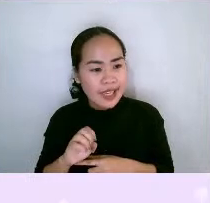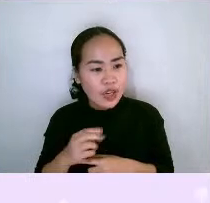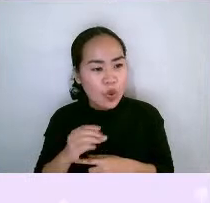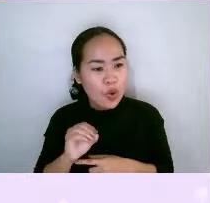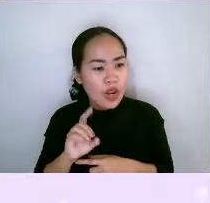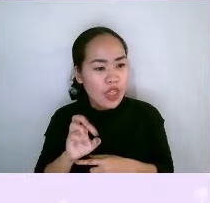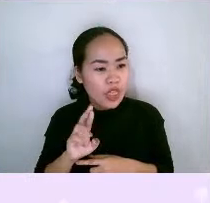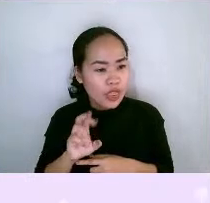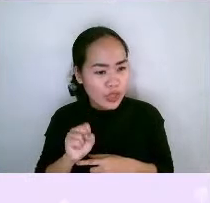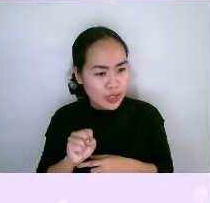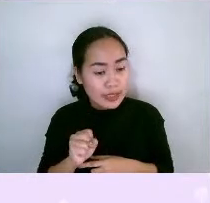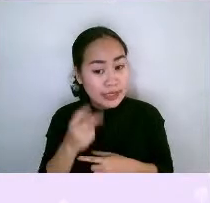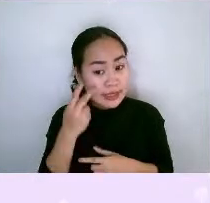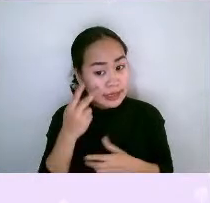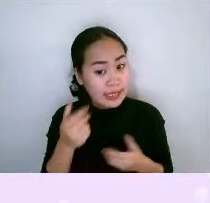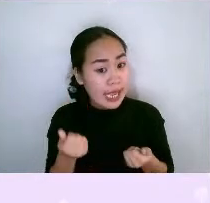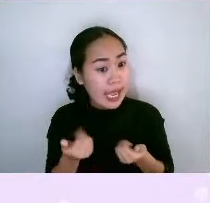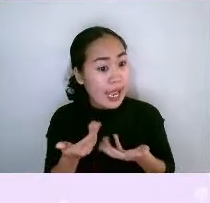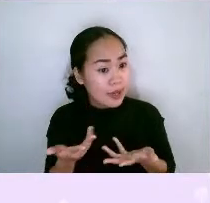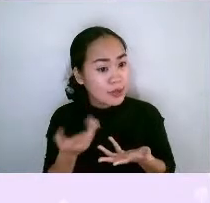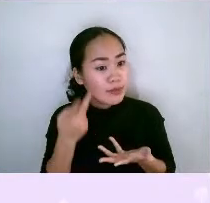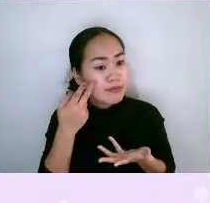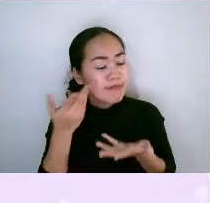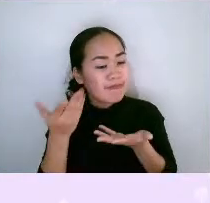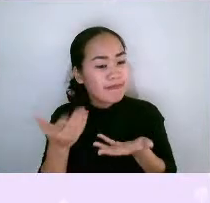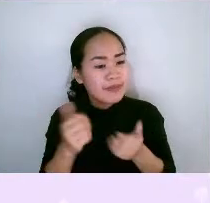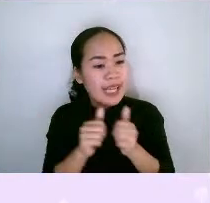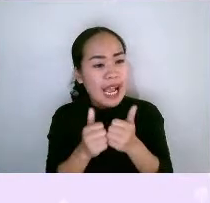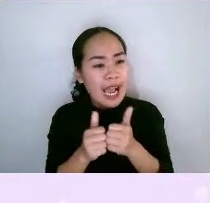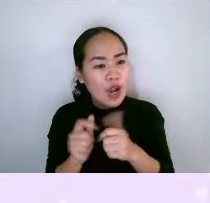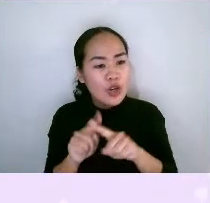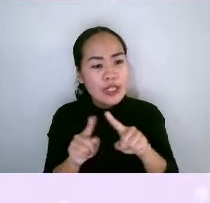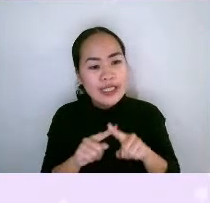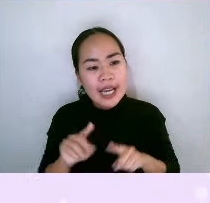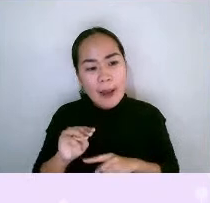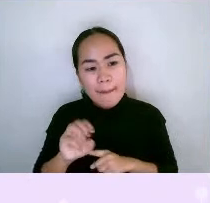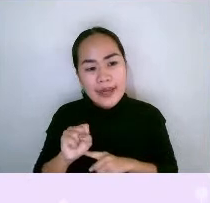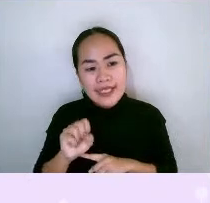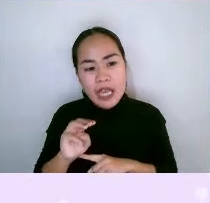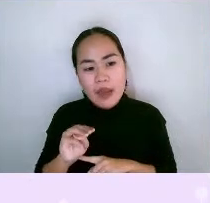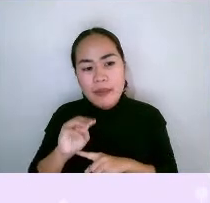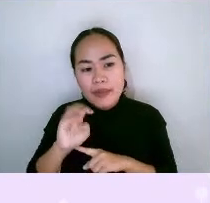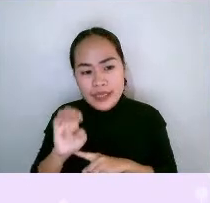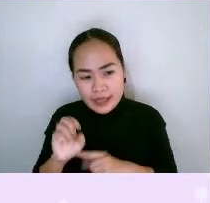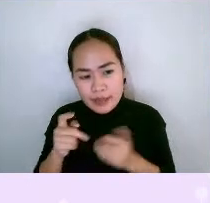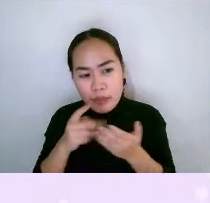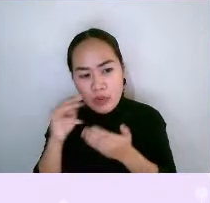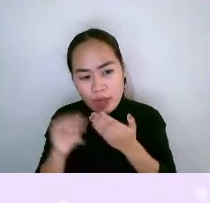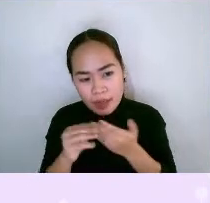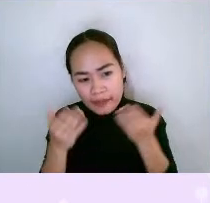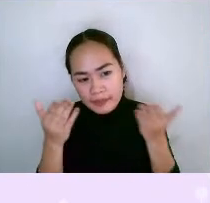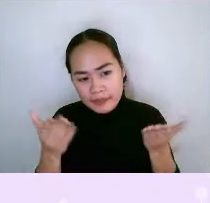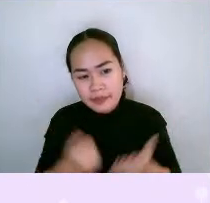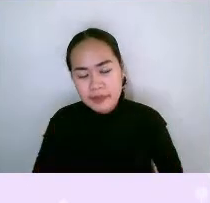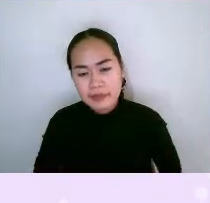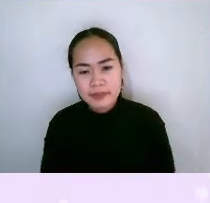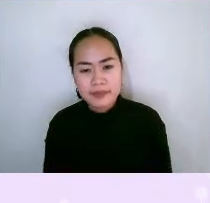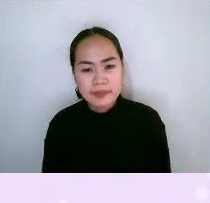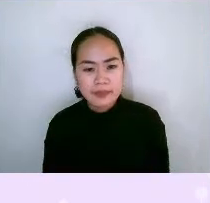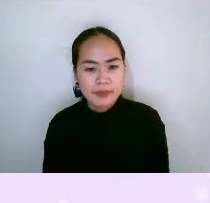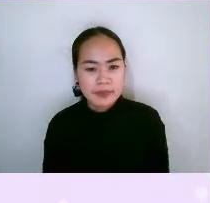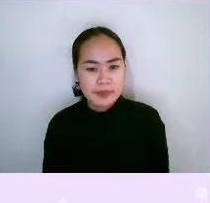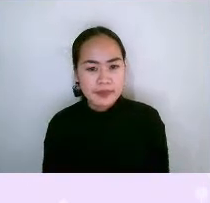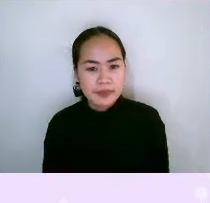different DTI programs for women-owned or run MSMEs. Next slide, please.